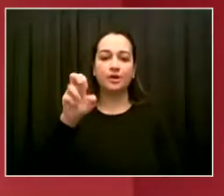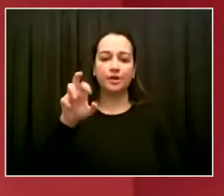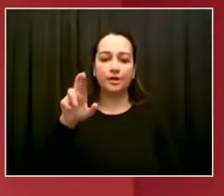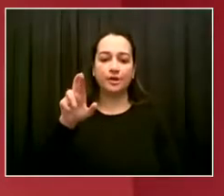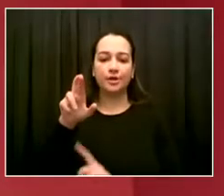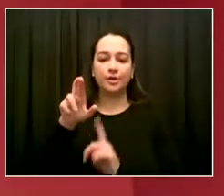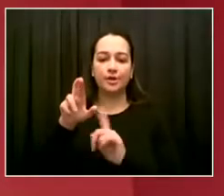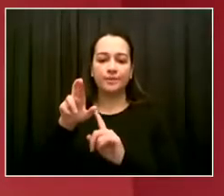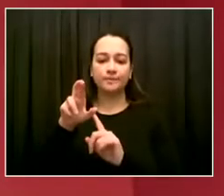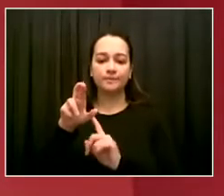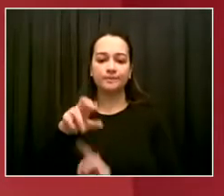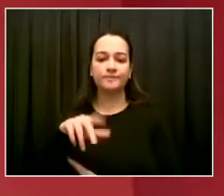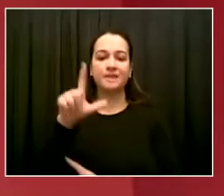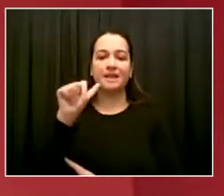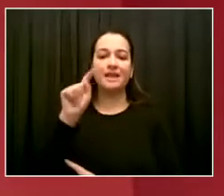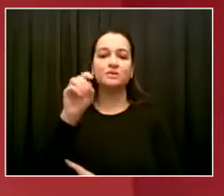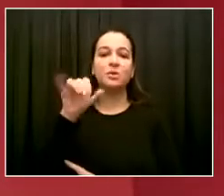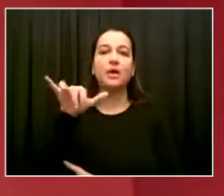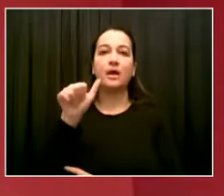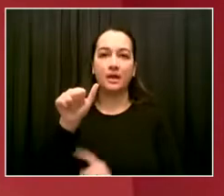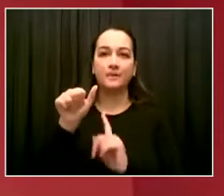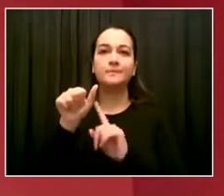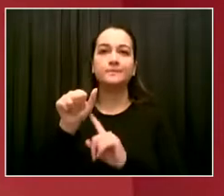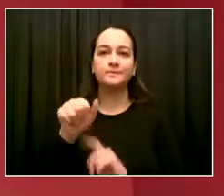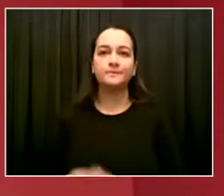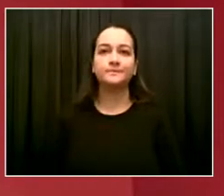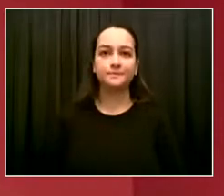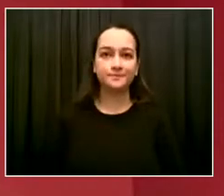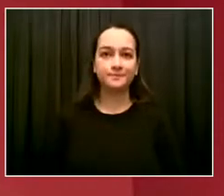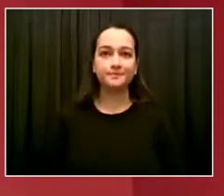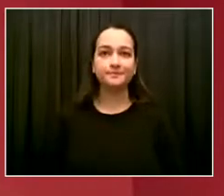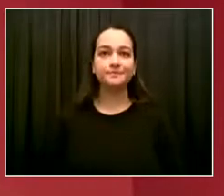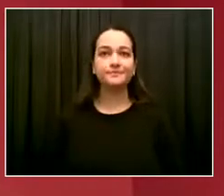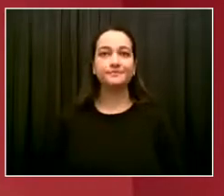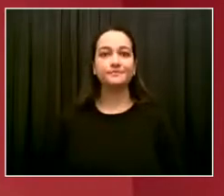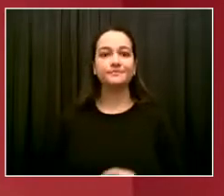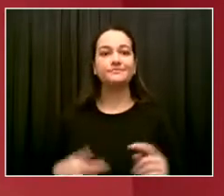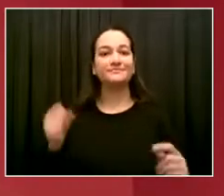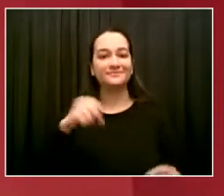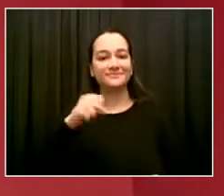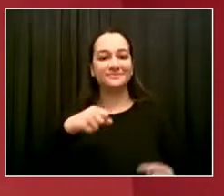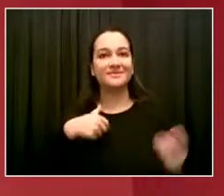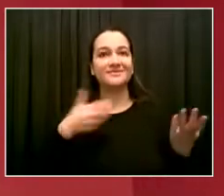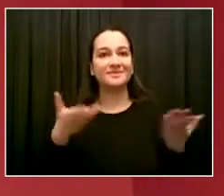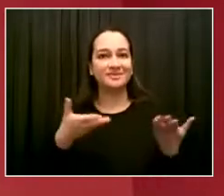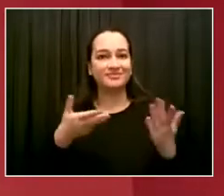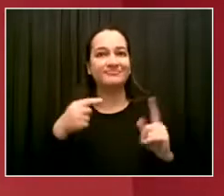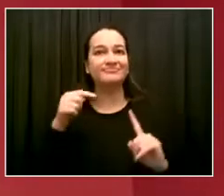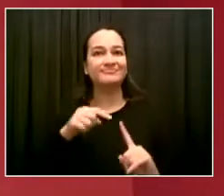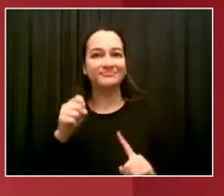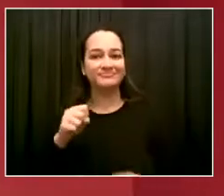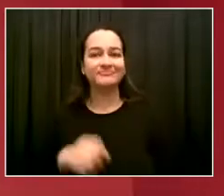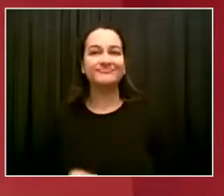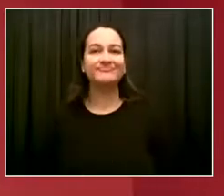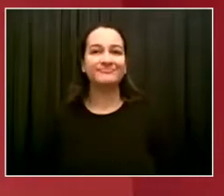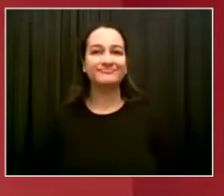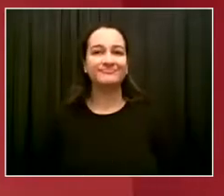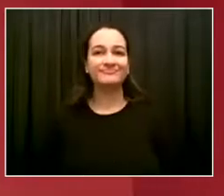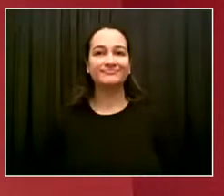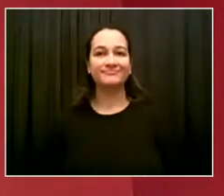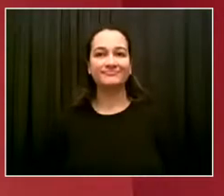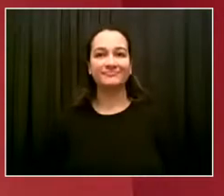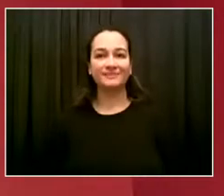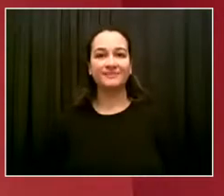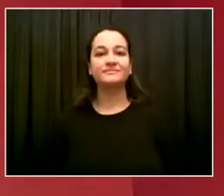hosting today's important press conference on this very important quality of life concern. We know how